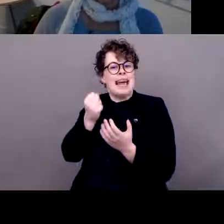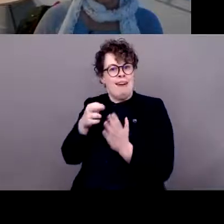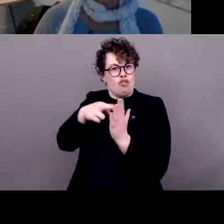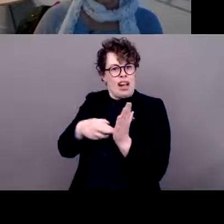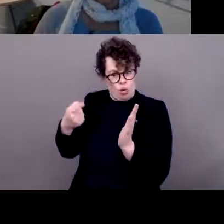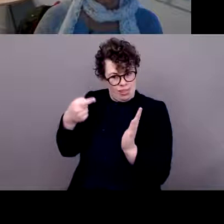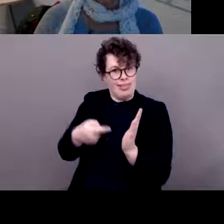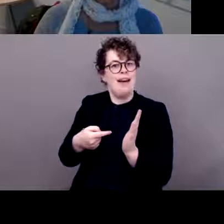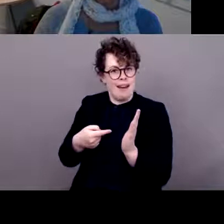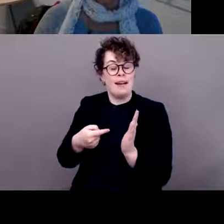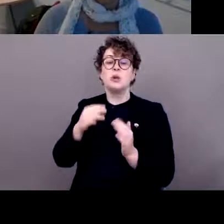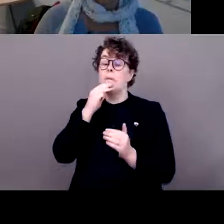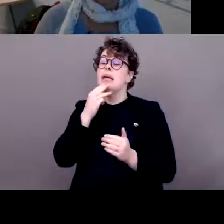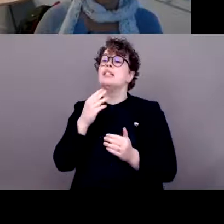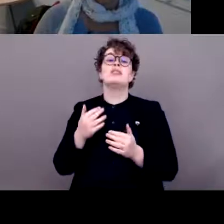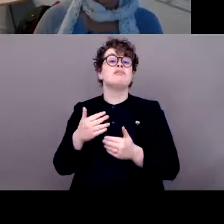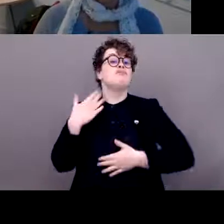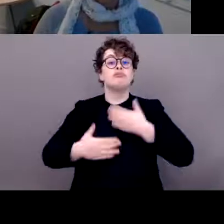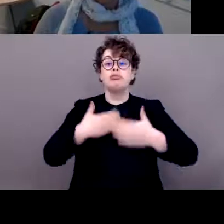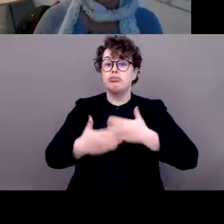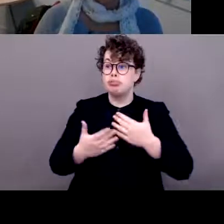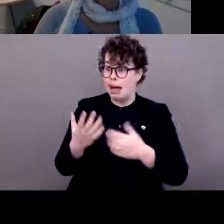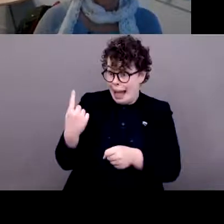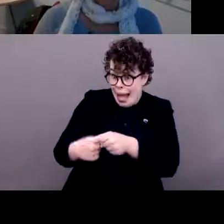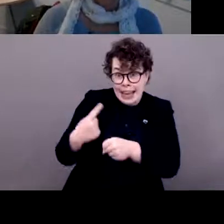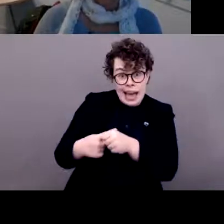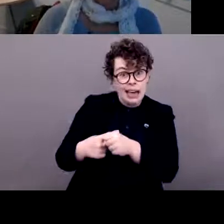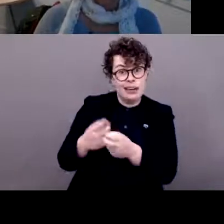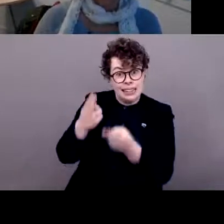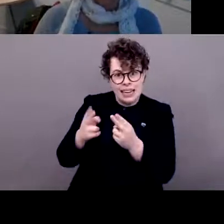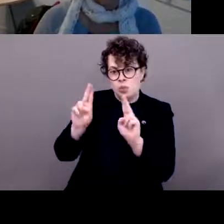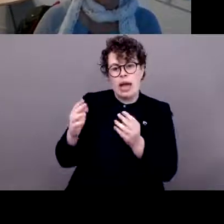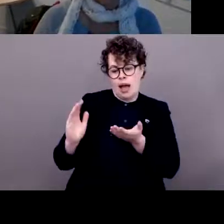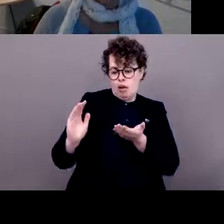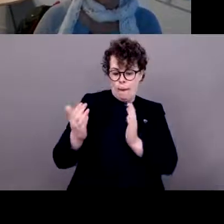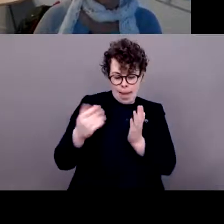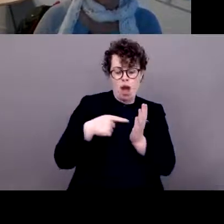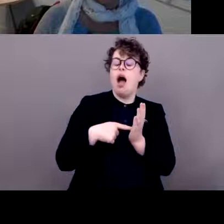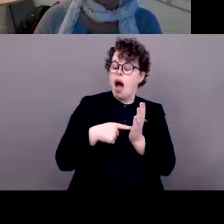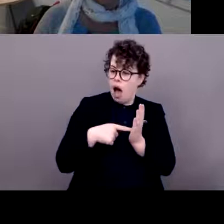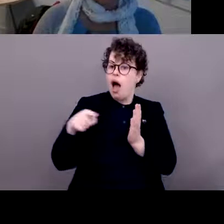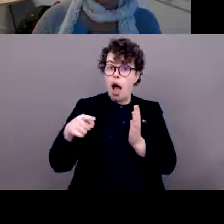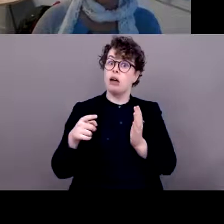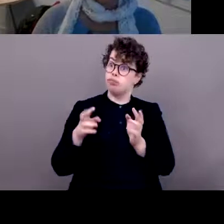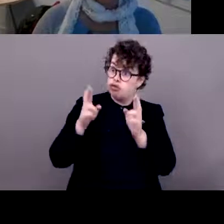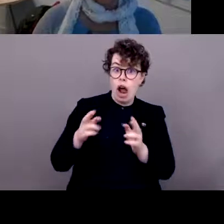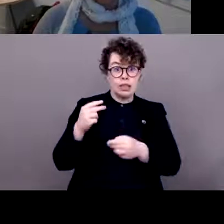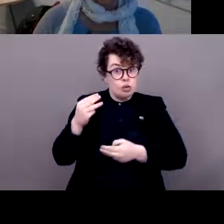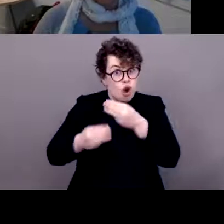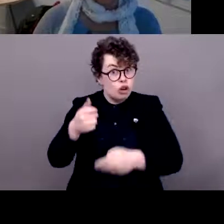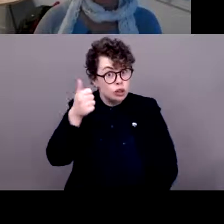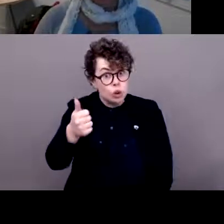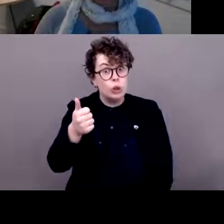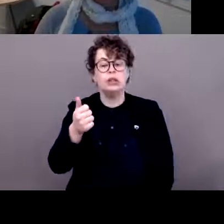later date and see how they're making progress. And we want to make sure that children are making the expected progress. And if not, then